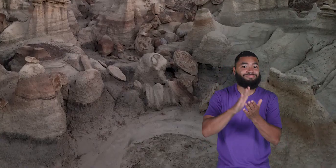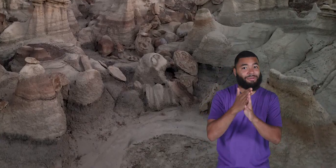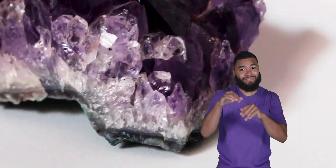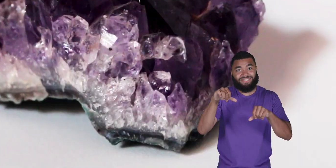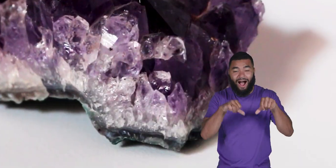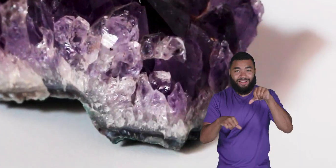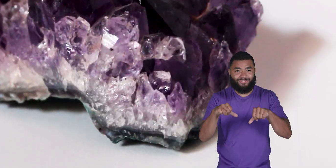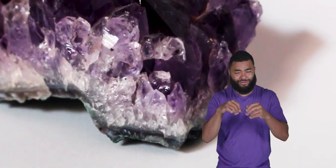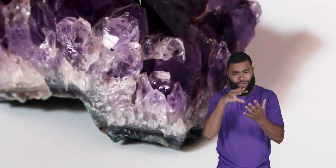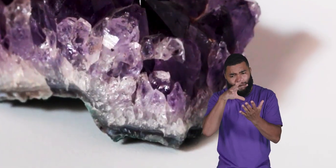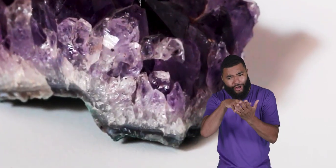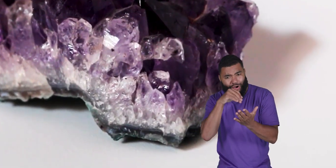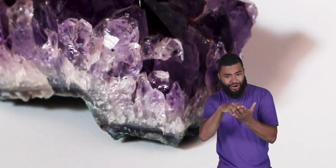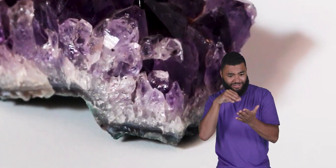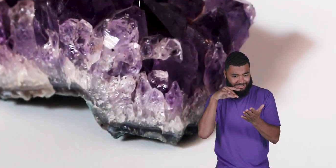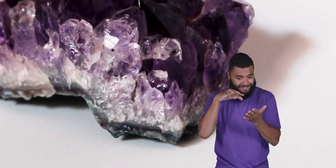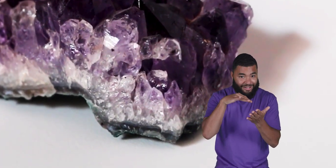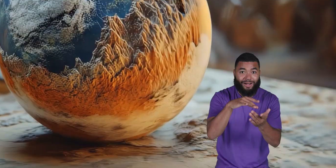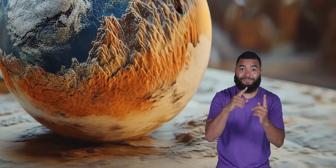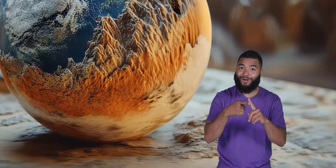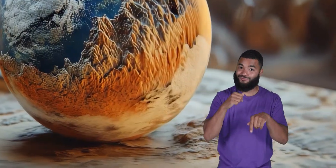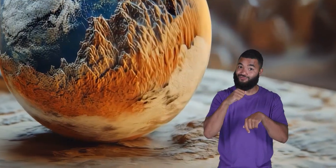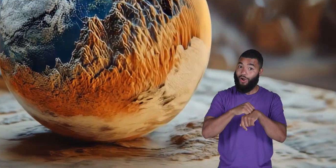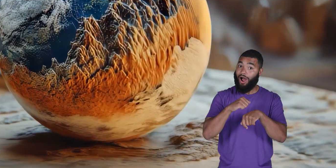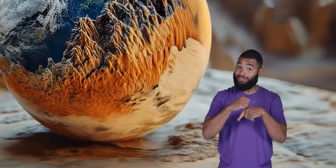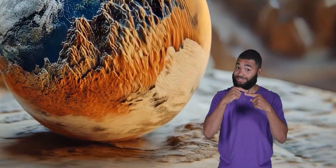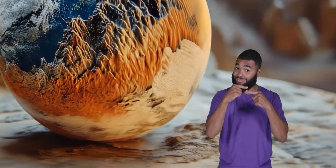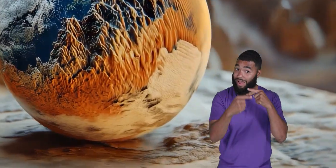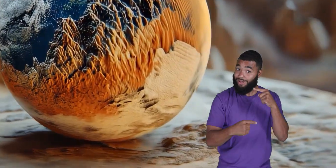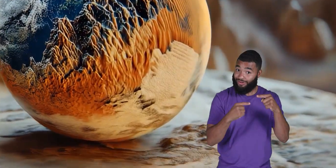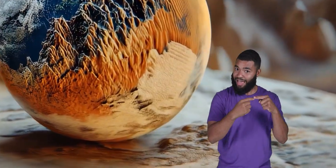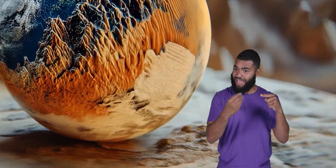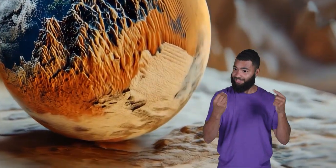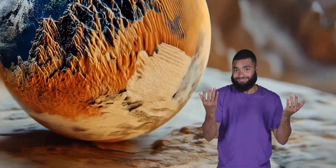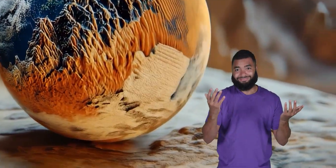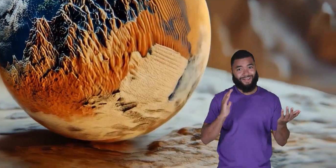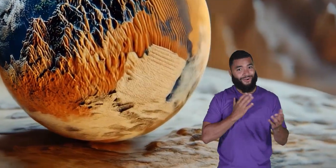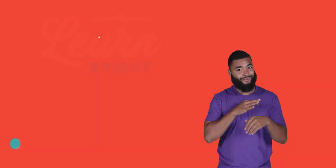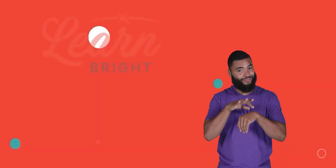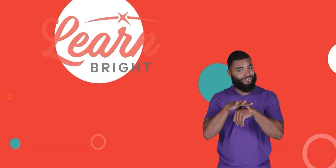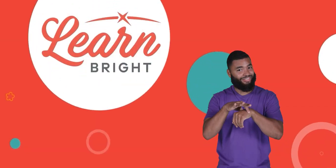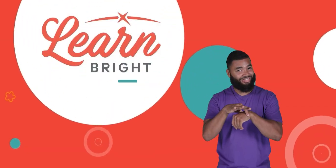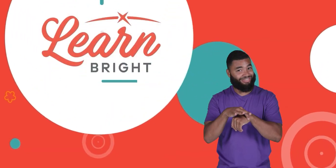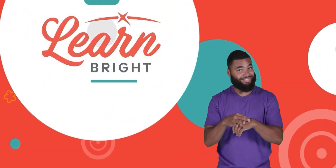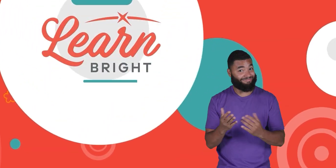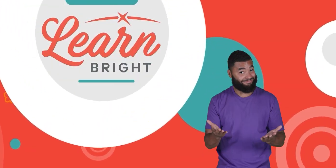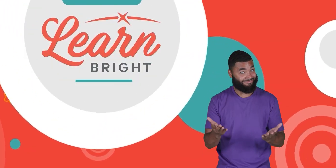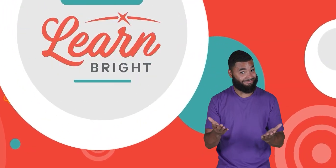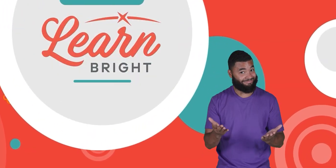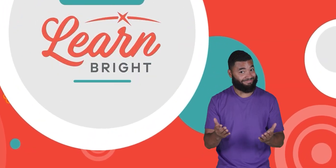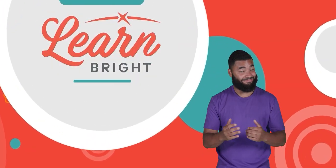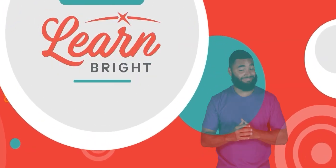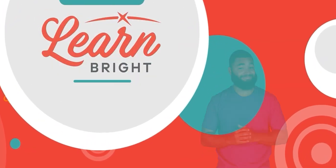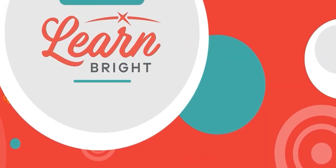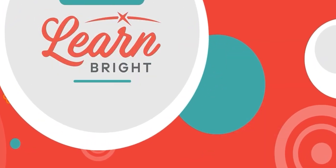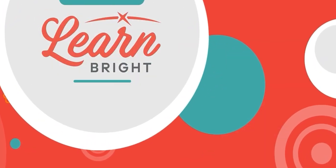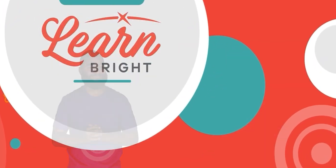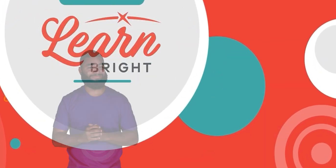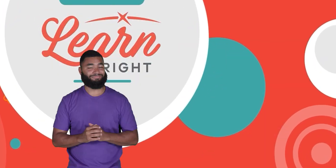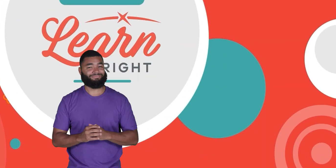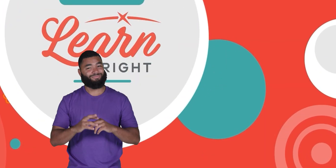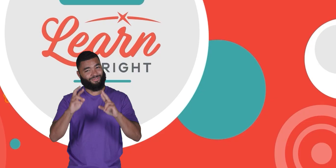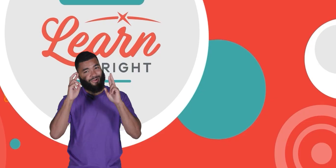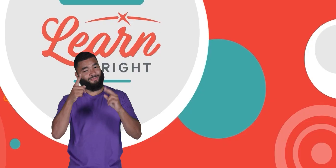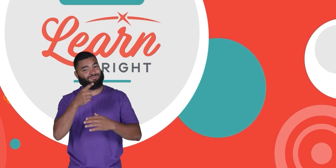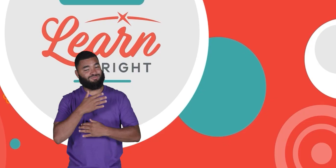even more about the rock cycle and our Earth. 9. Hope you had fun learning